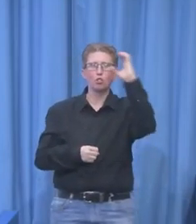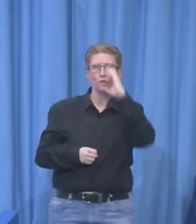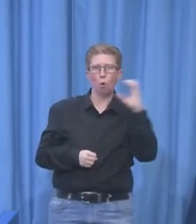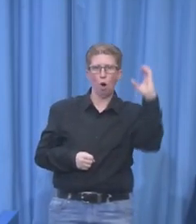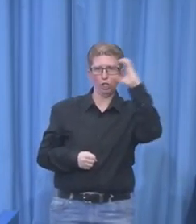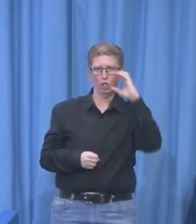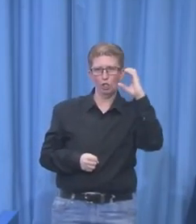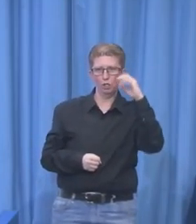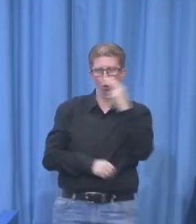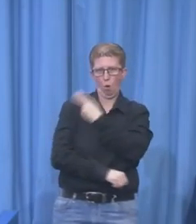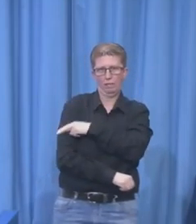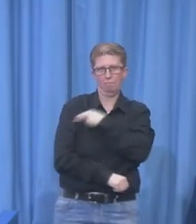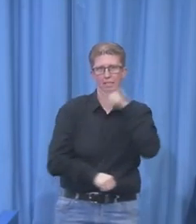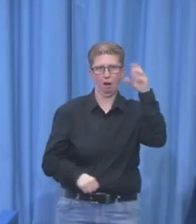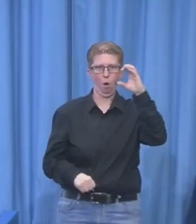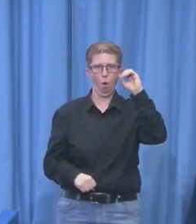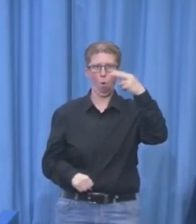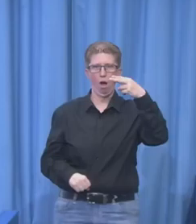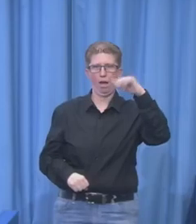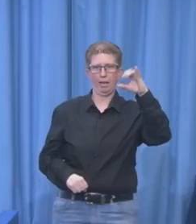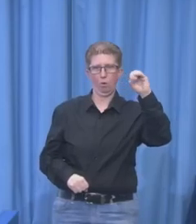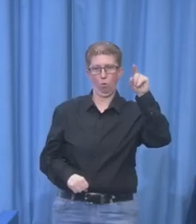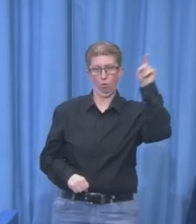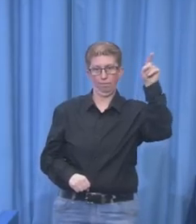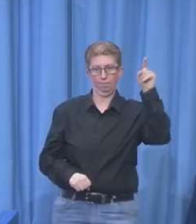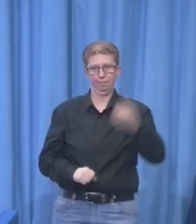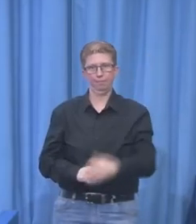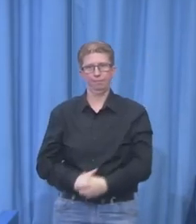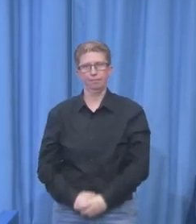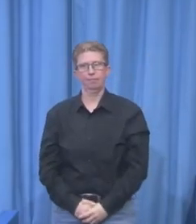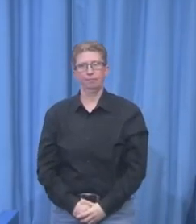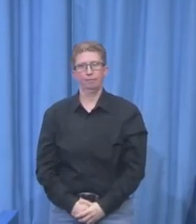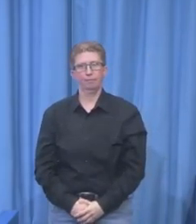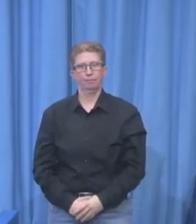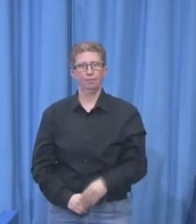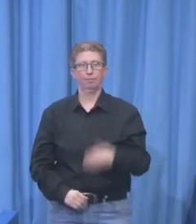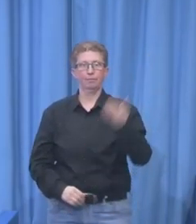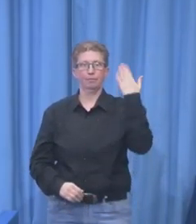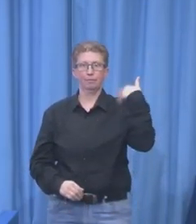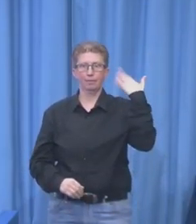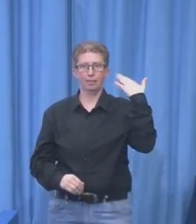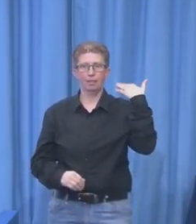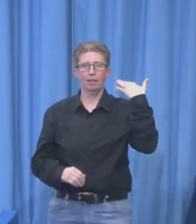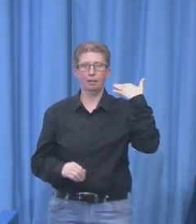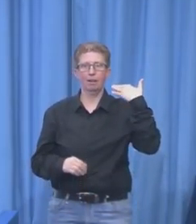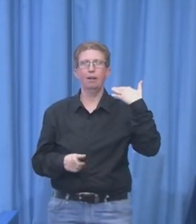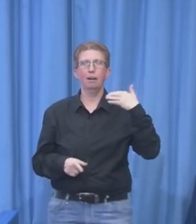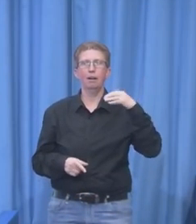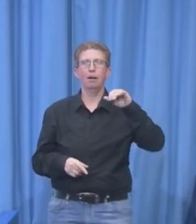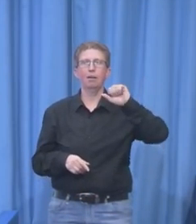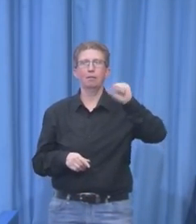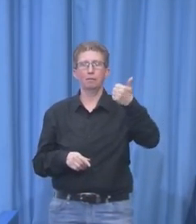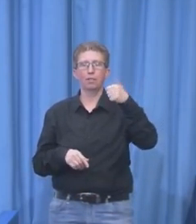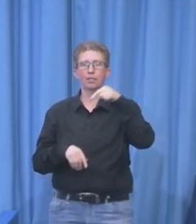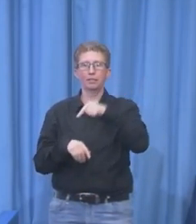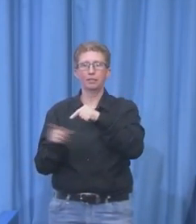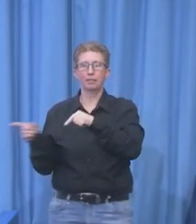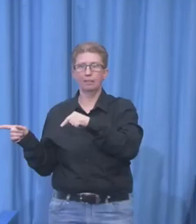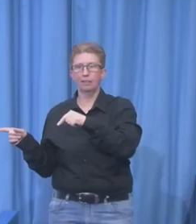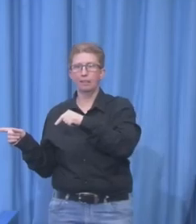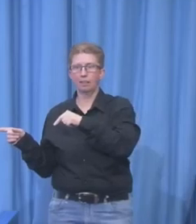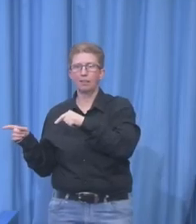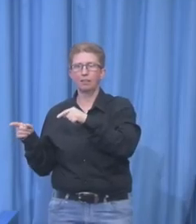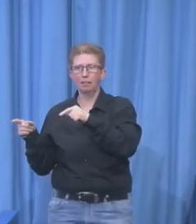and we've actually been approached and asked to start 10 more projects in Ireland, and we hope that we'll be doing that